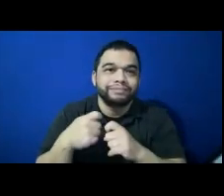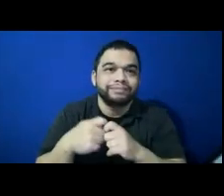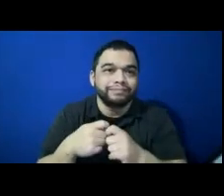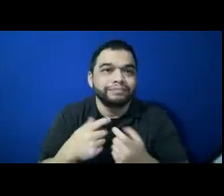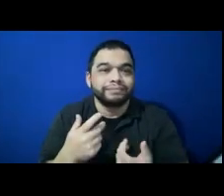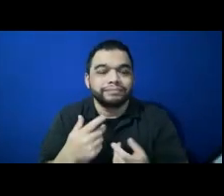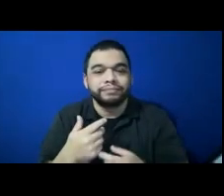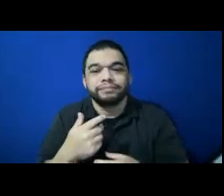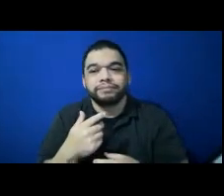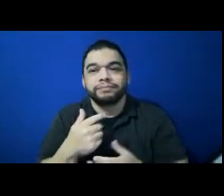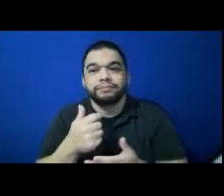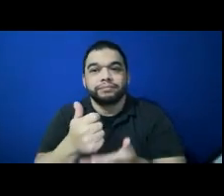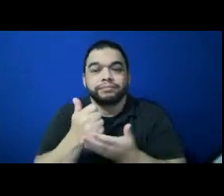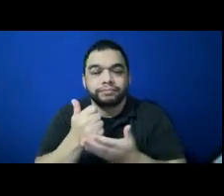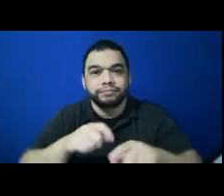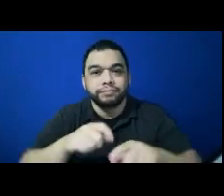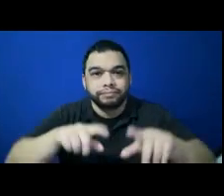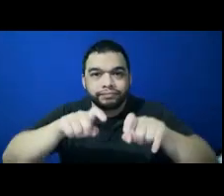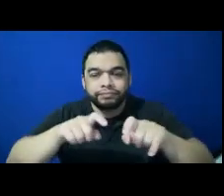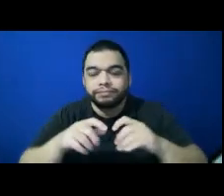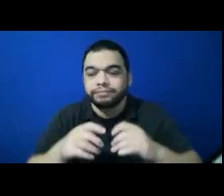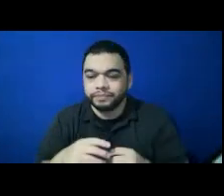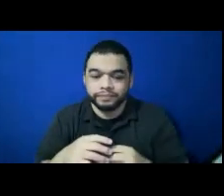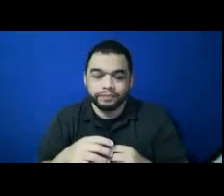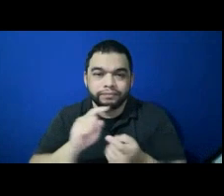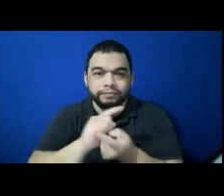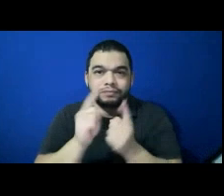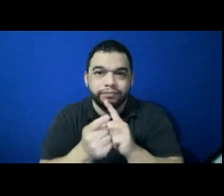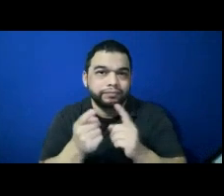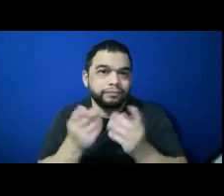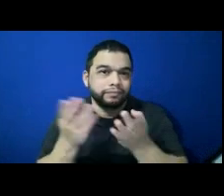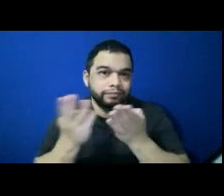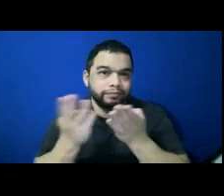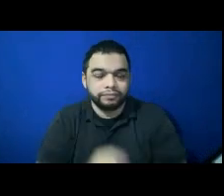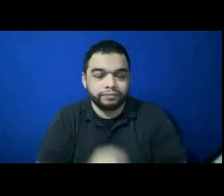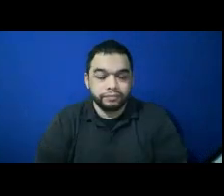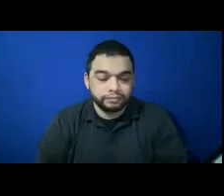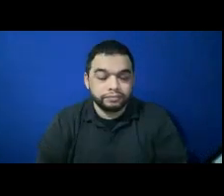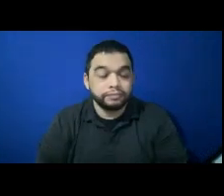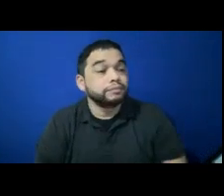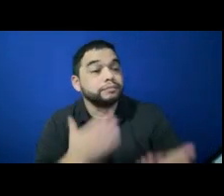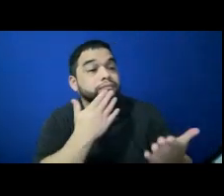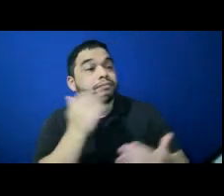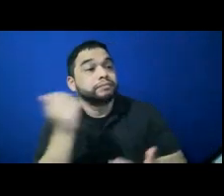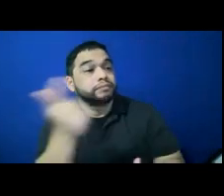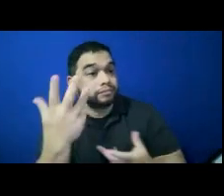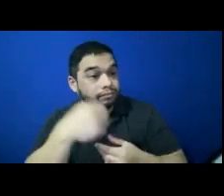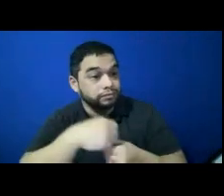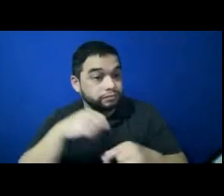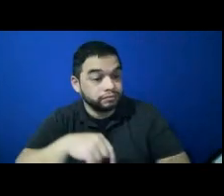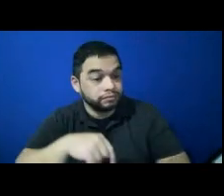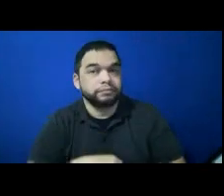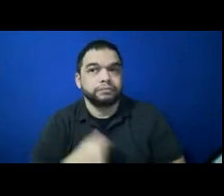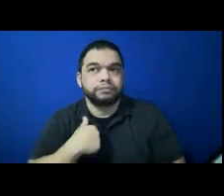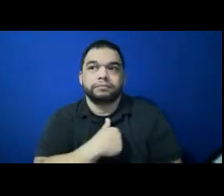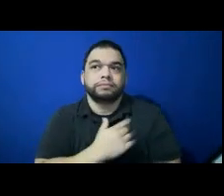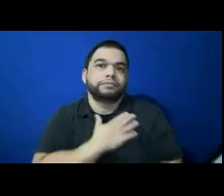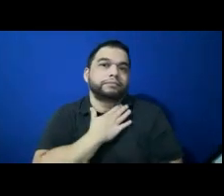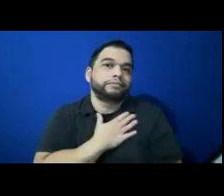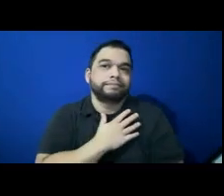services. Así que buenos días a todos. Gracias por estar aquí con nosotros. Como menciona Bill, estamos súper contentos y orgullosos de